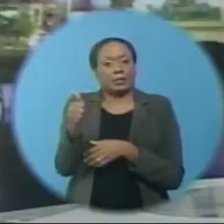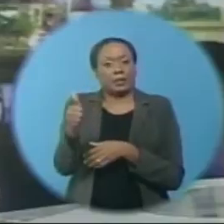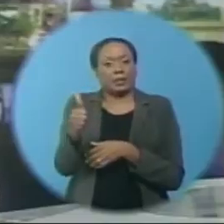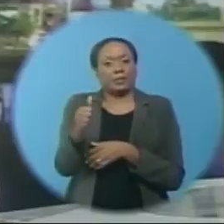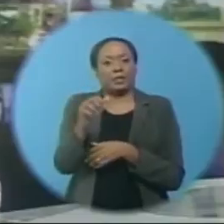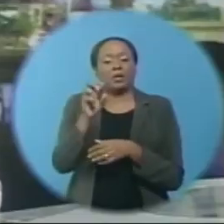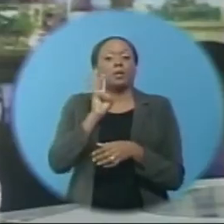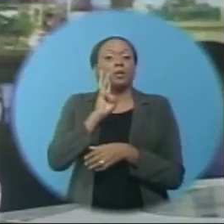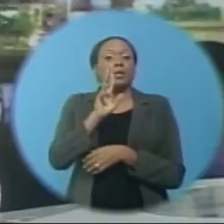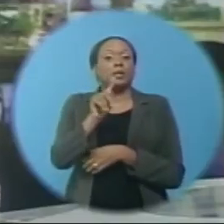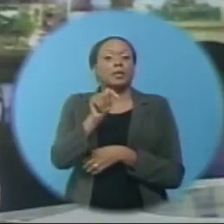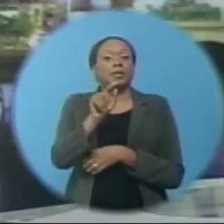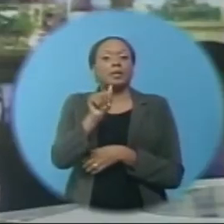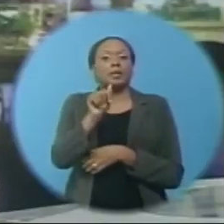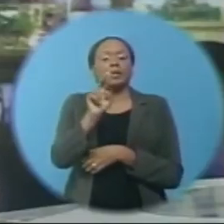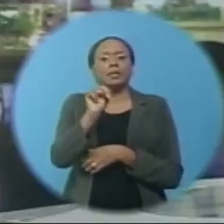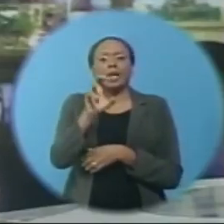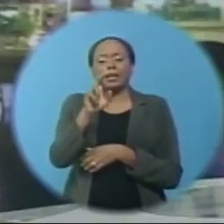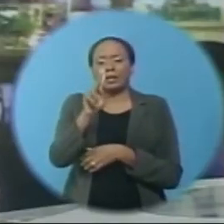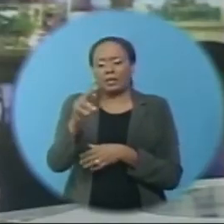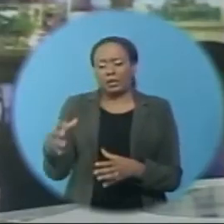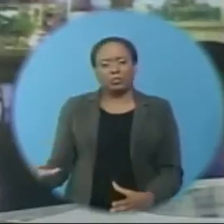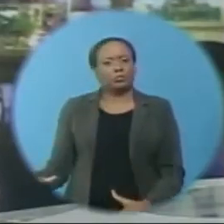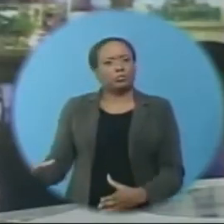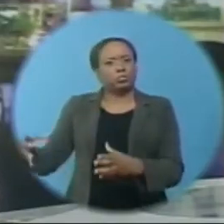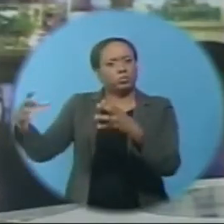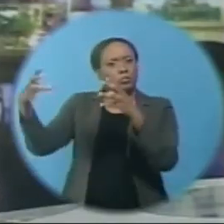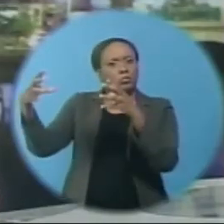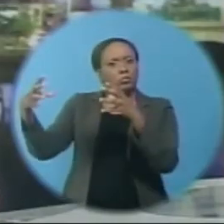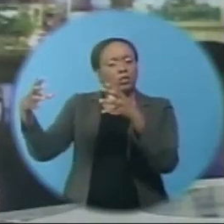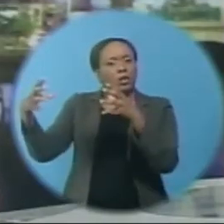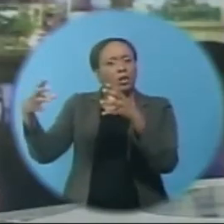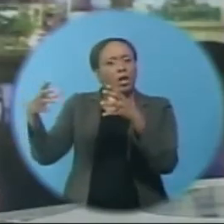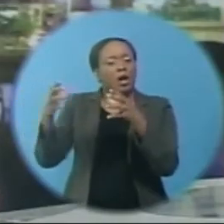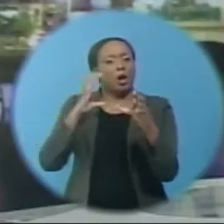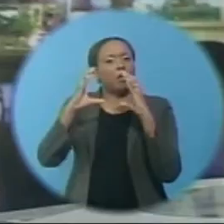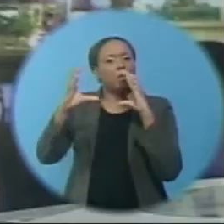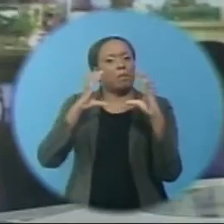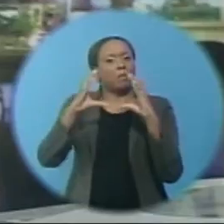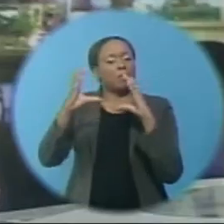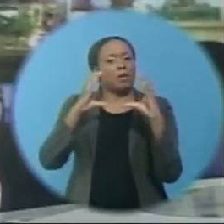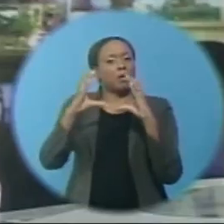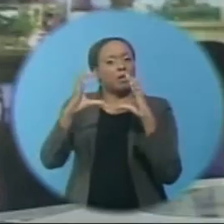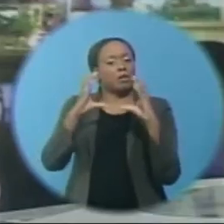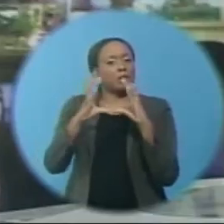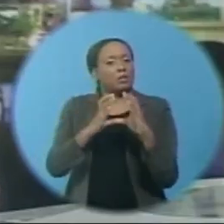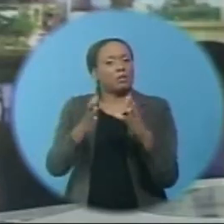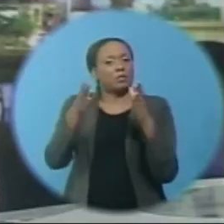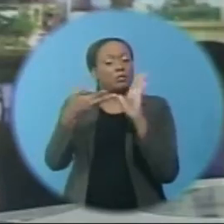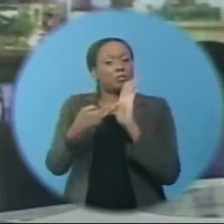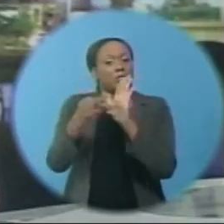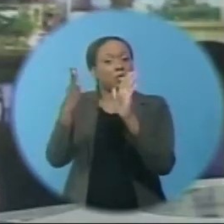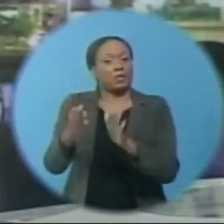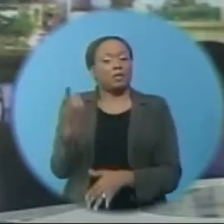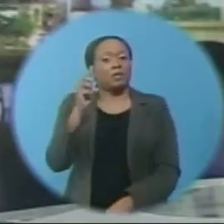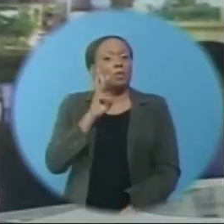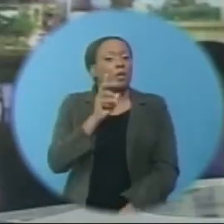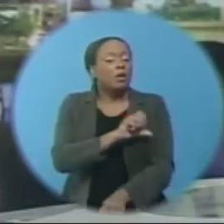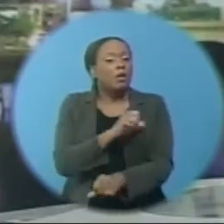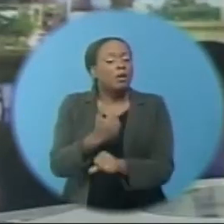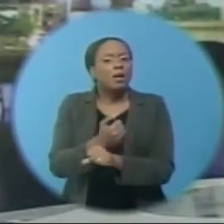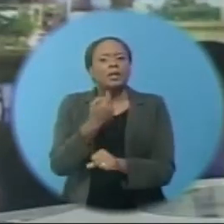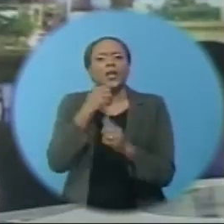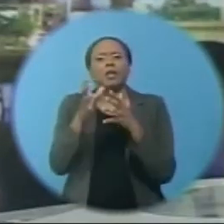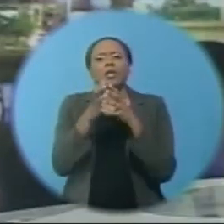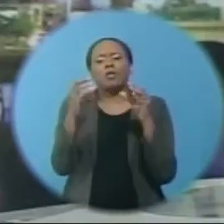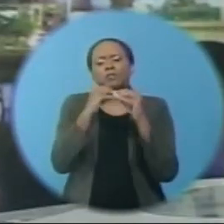the projects, Manager of Communications and the Rapid Response Unit, Joyanne Haig, says more pumping station upgrades and